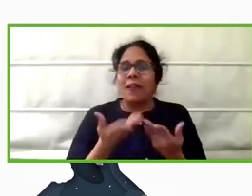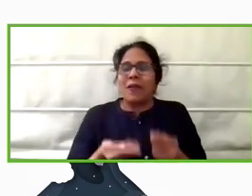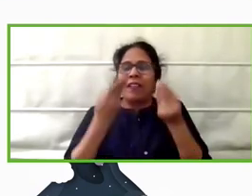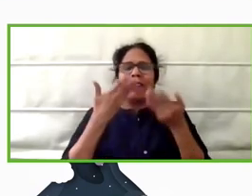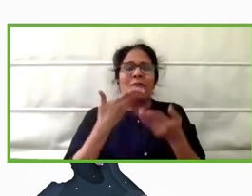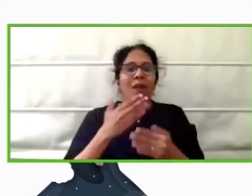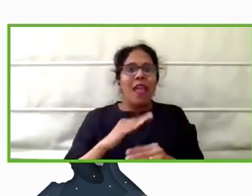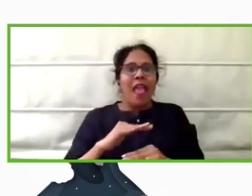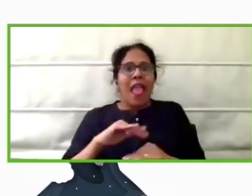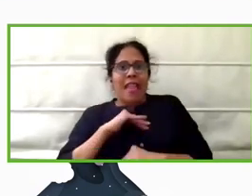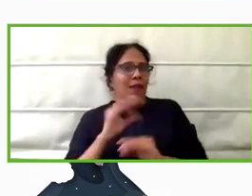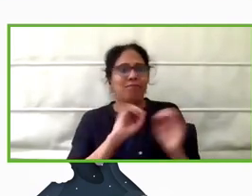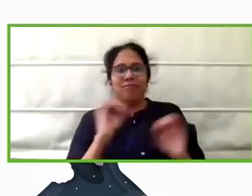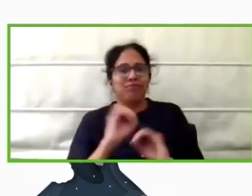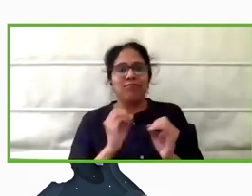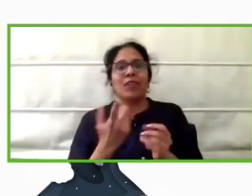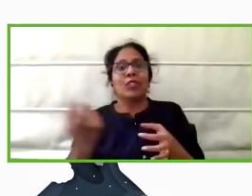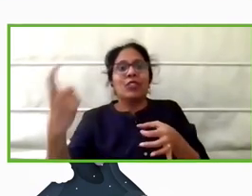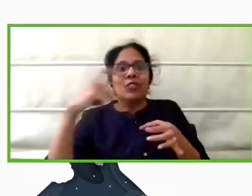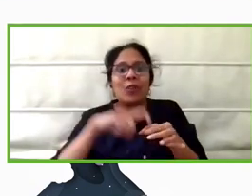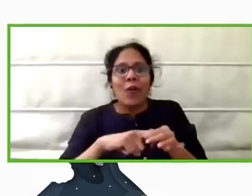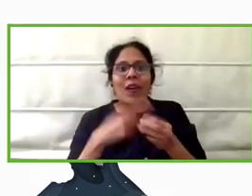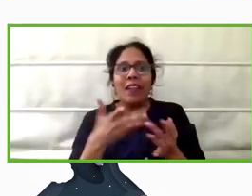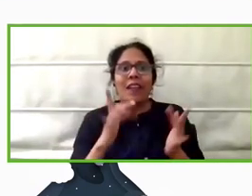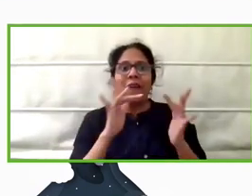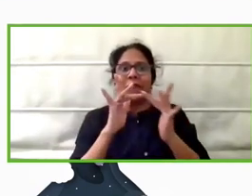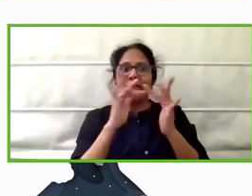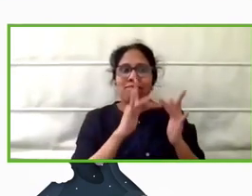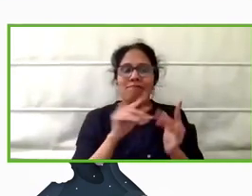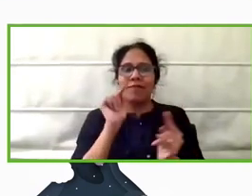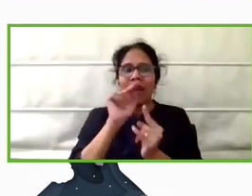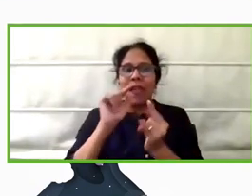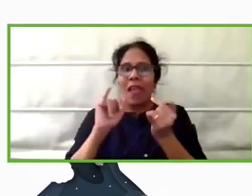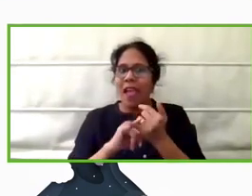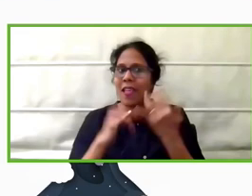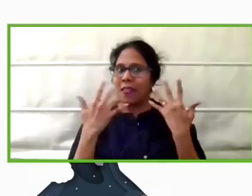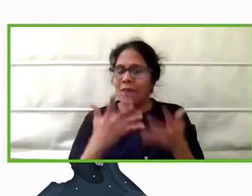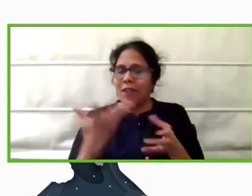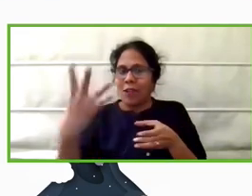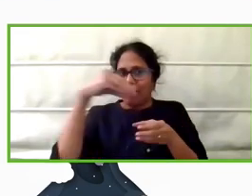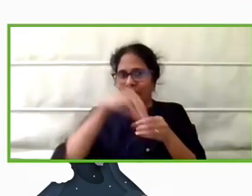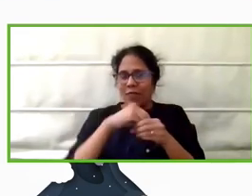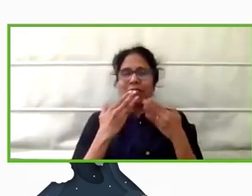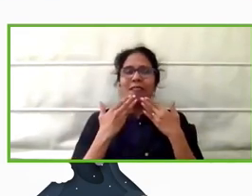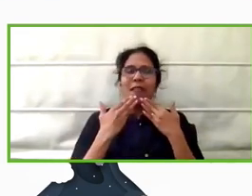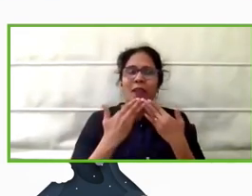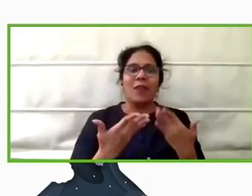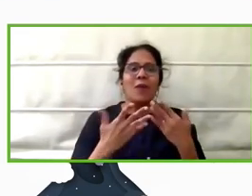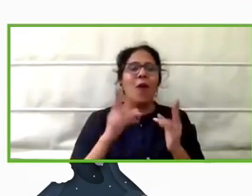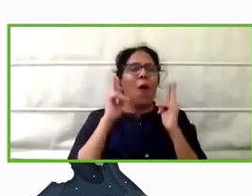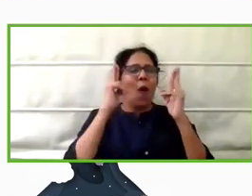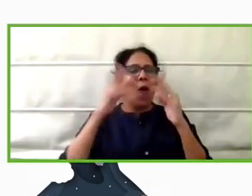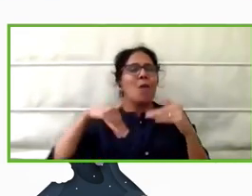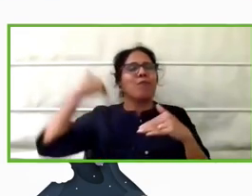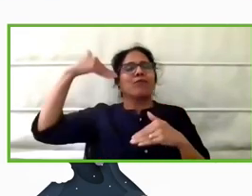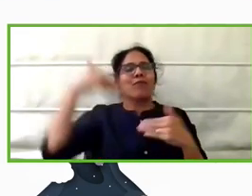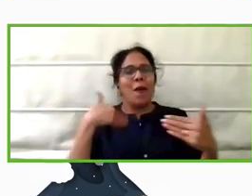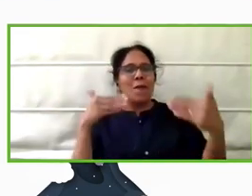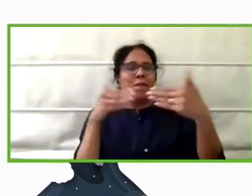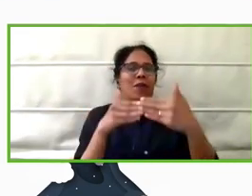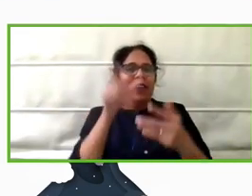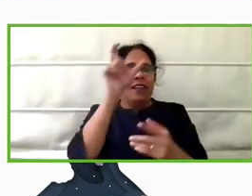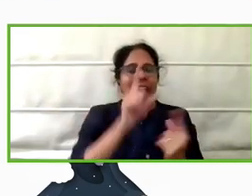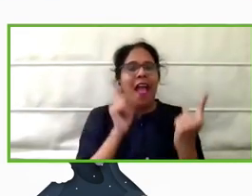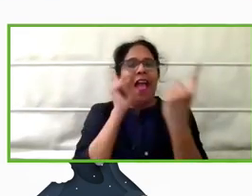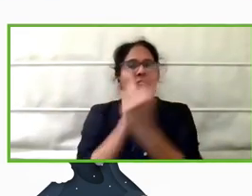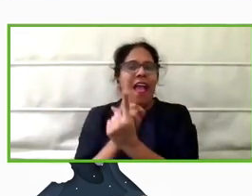Inclusion Summit virtually. I hope we get the chance to see you in person whenever the world opens up and we get back to some